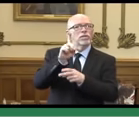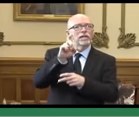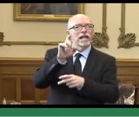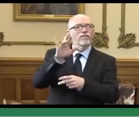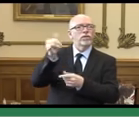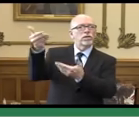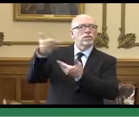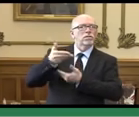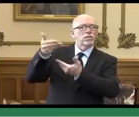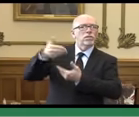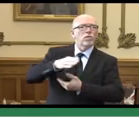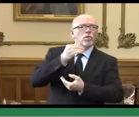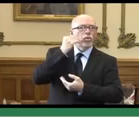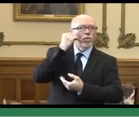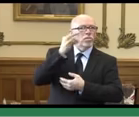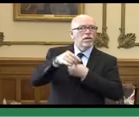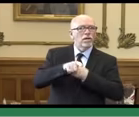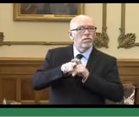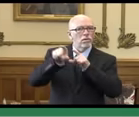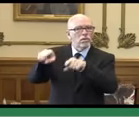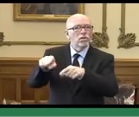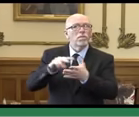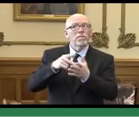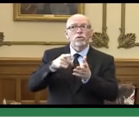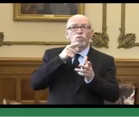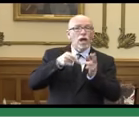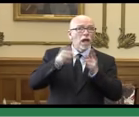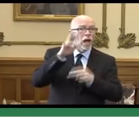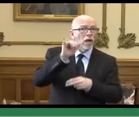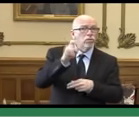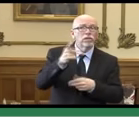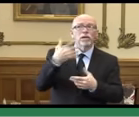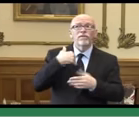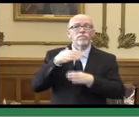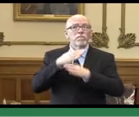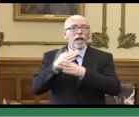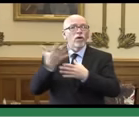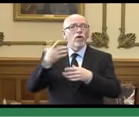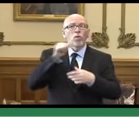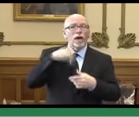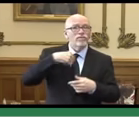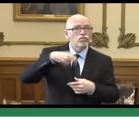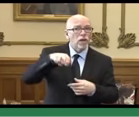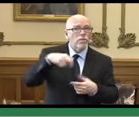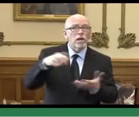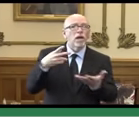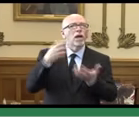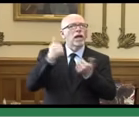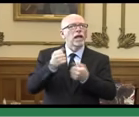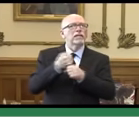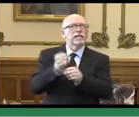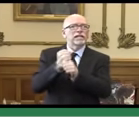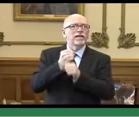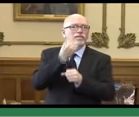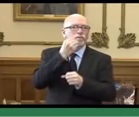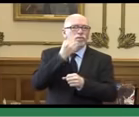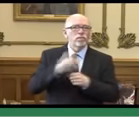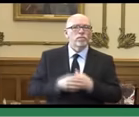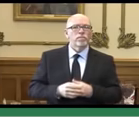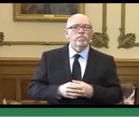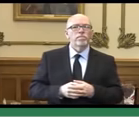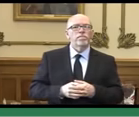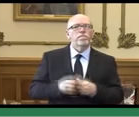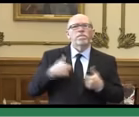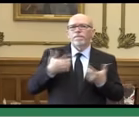come to their homes, allowing individuals who are high risk or have barriers like transportation access to safely receive their food. We